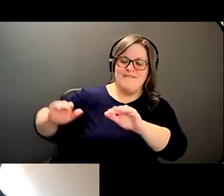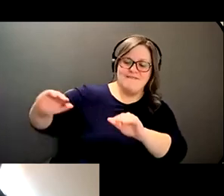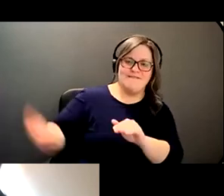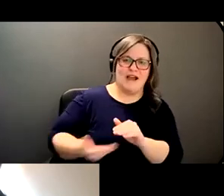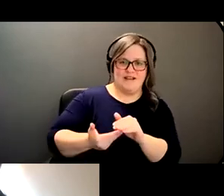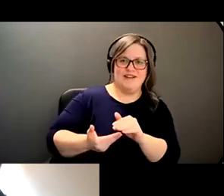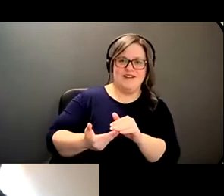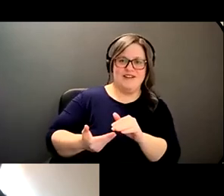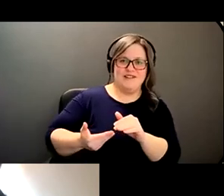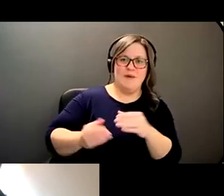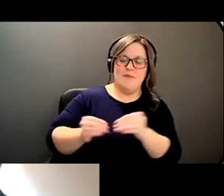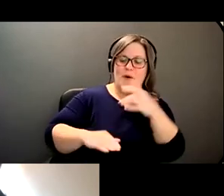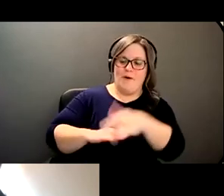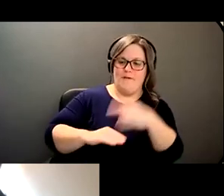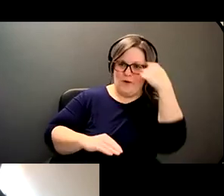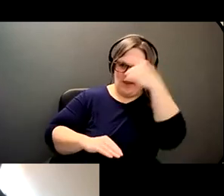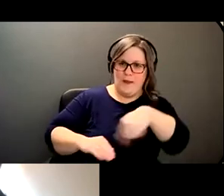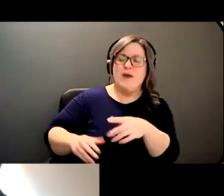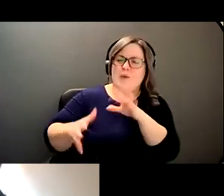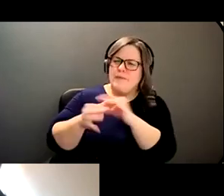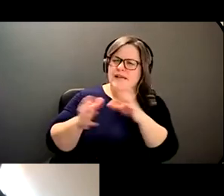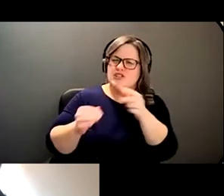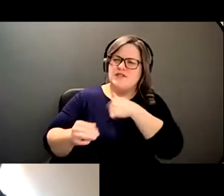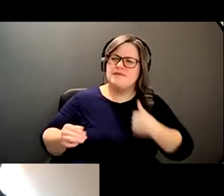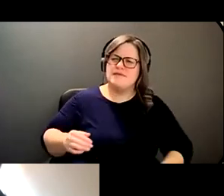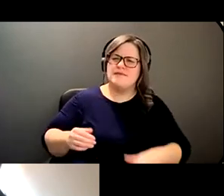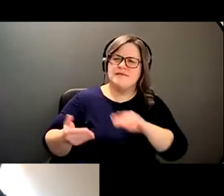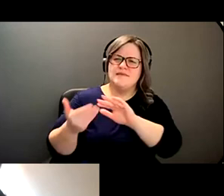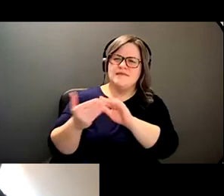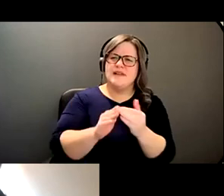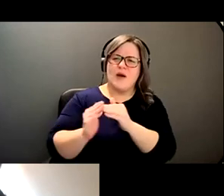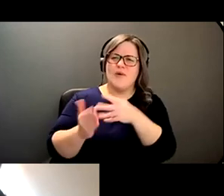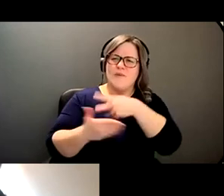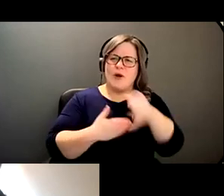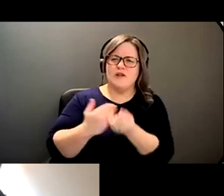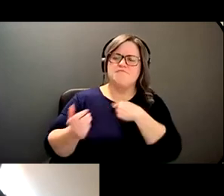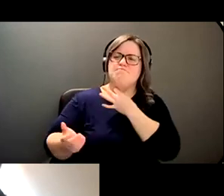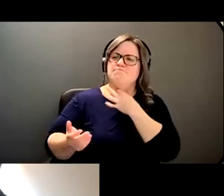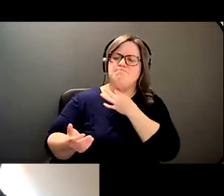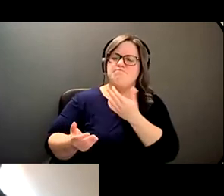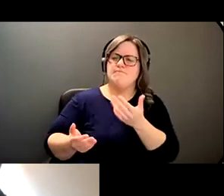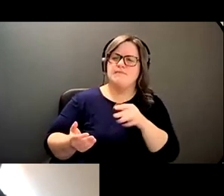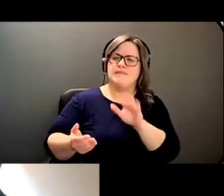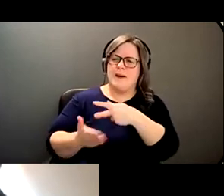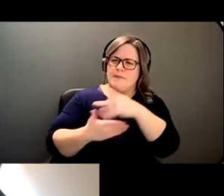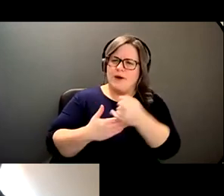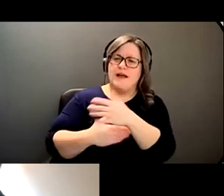hear more, maybe in the Chinatown Biennial or some of the other projects that you're working on outside of institutional